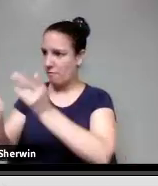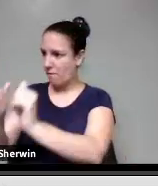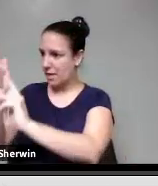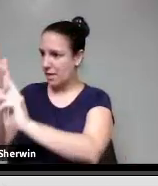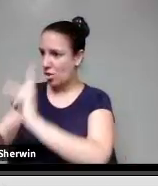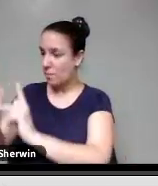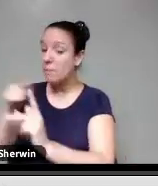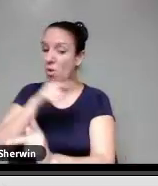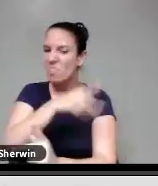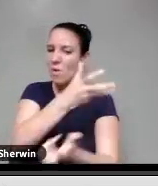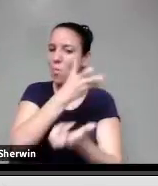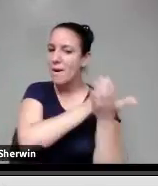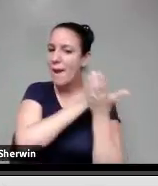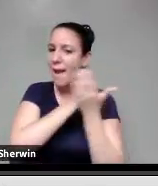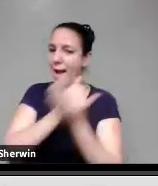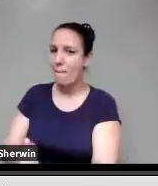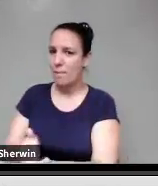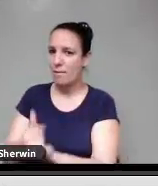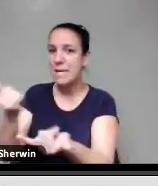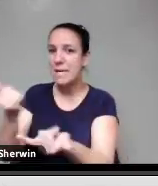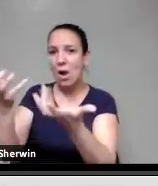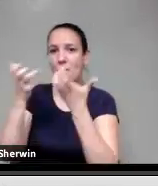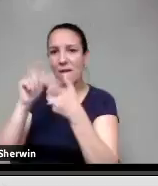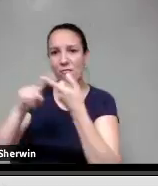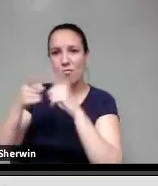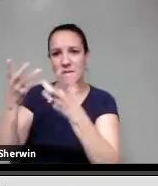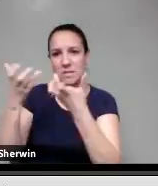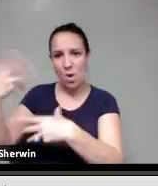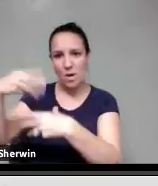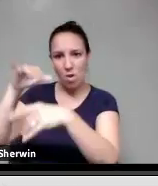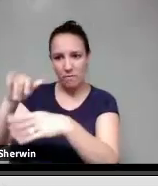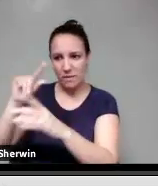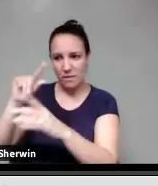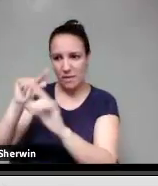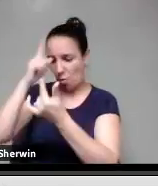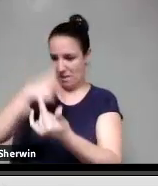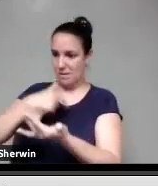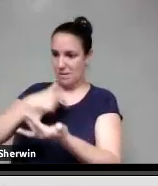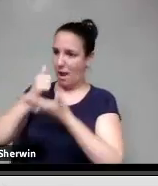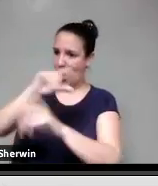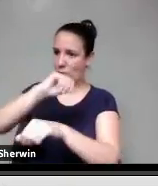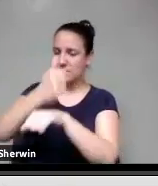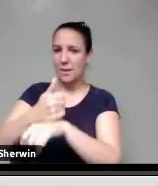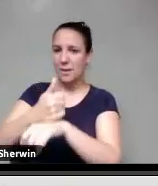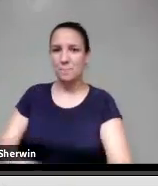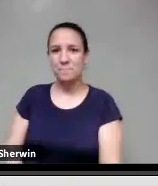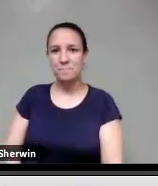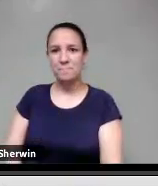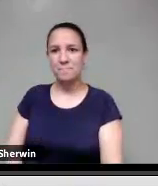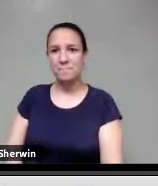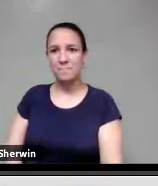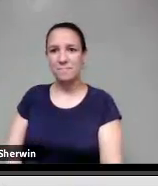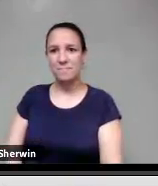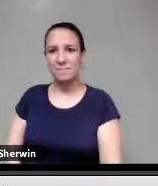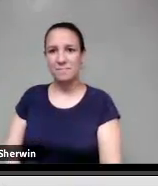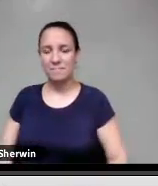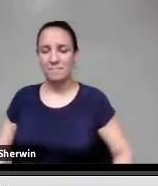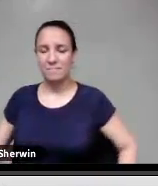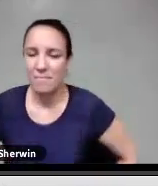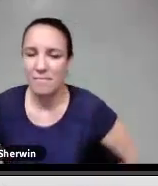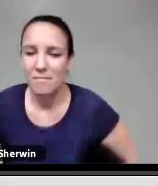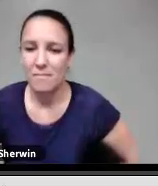do that because now they want their friends involved. But they're going to feel special because, you know what? I didn't invite my friend the first time because they wanted our input